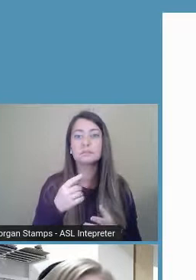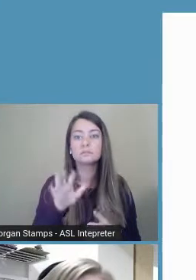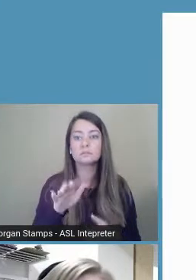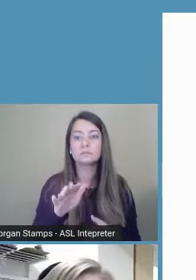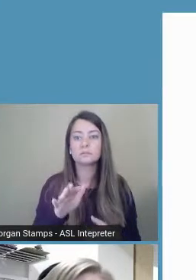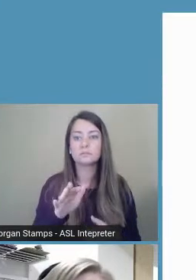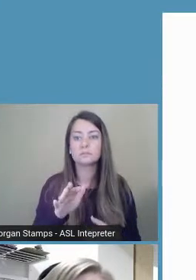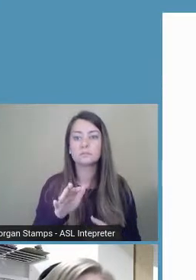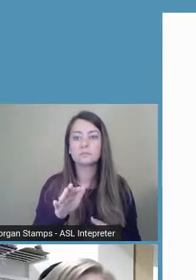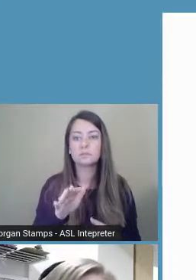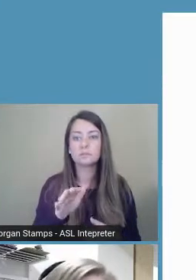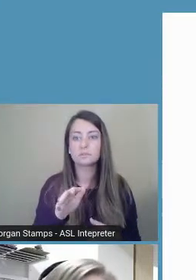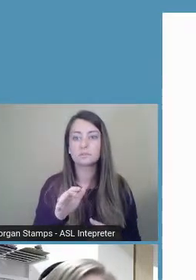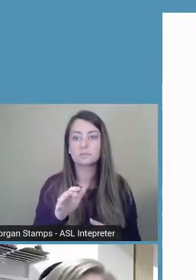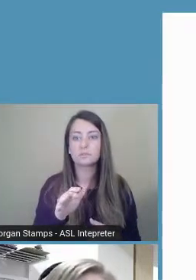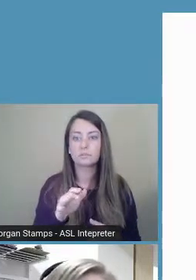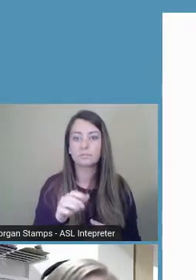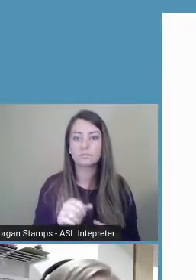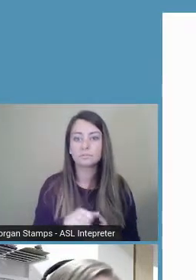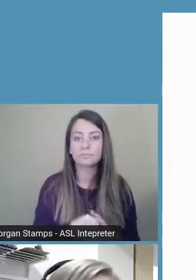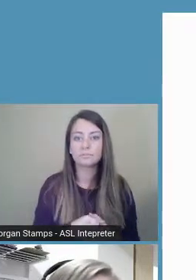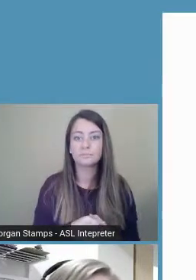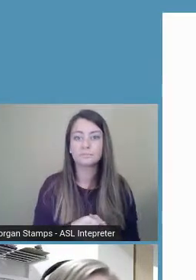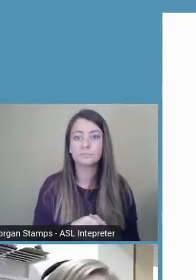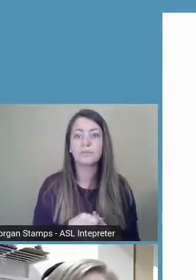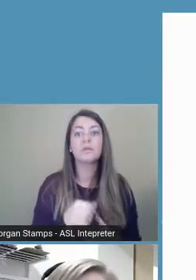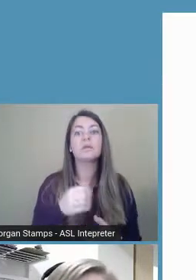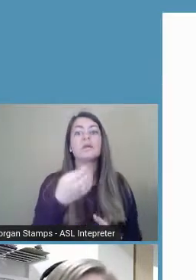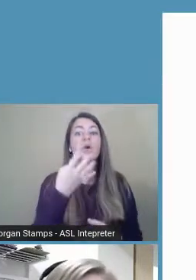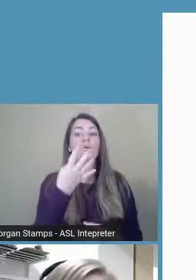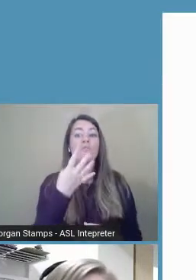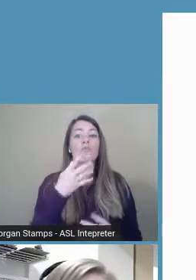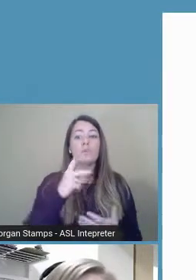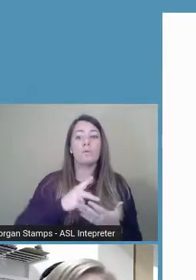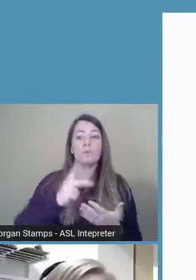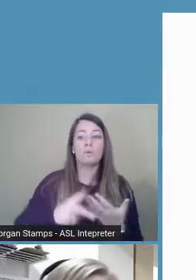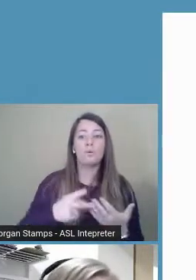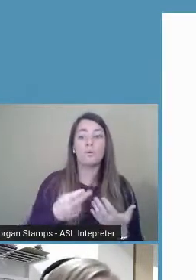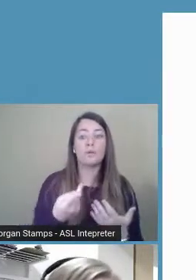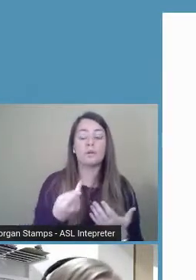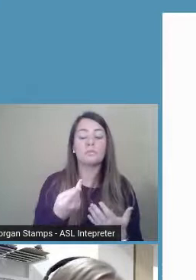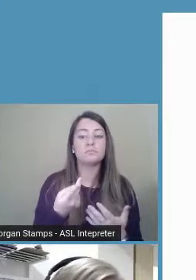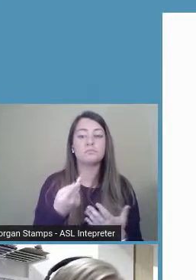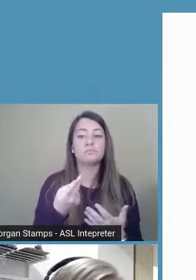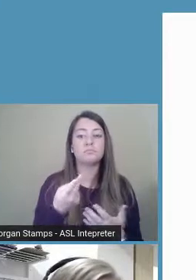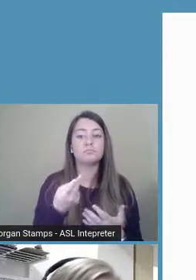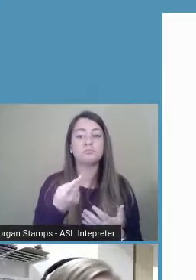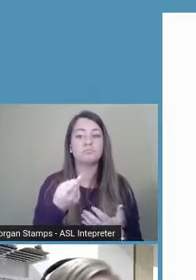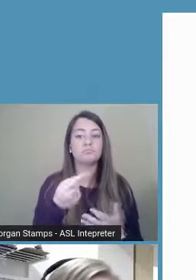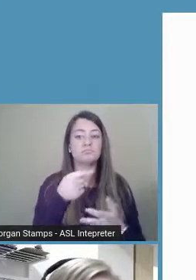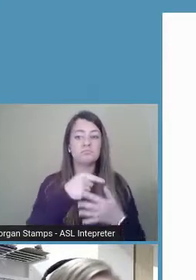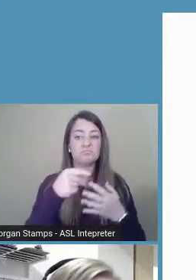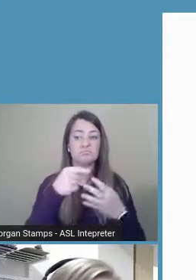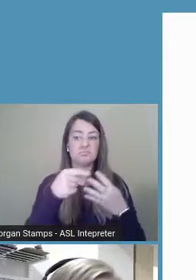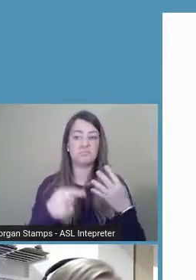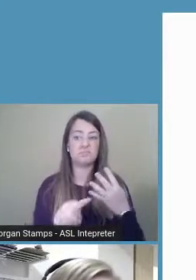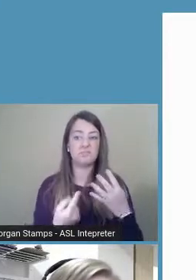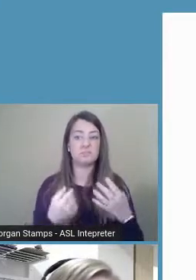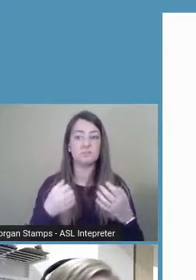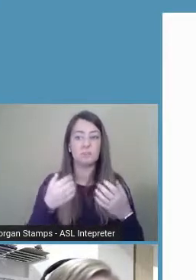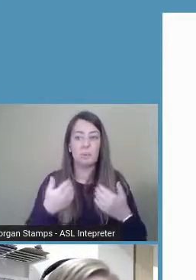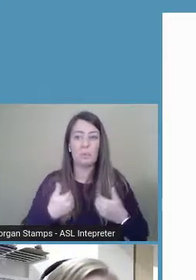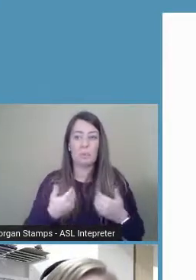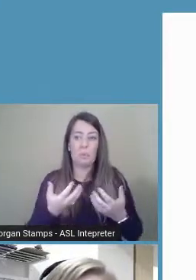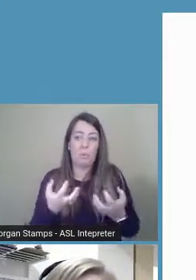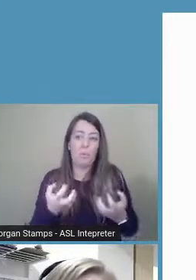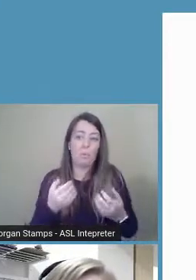Third Thursdays to be replicable or adaptable to an in-person experience in a post-COVID world. Our limited financial